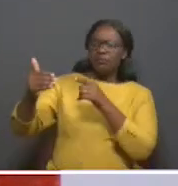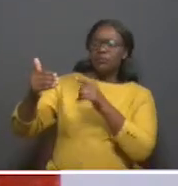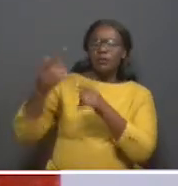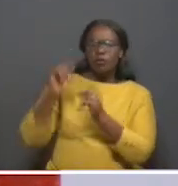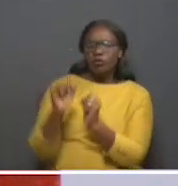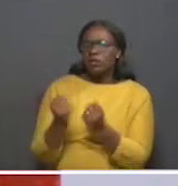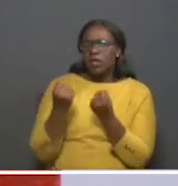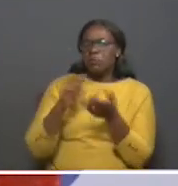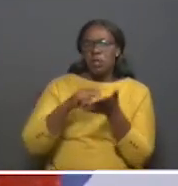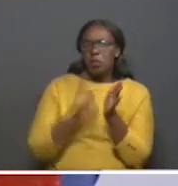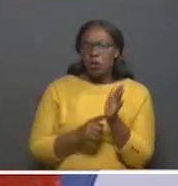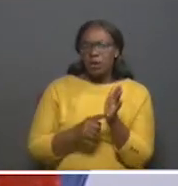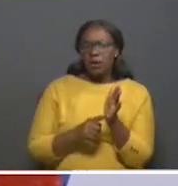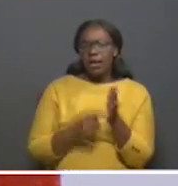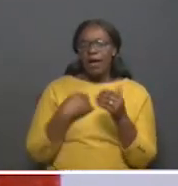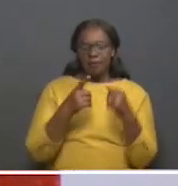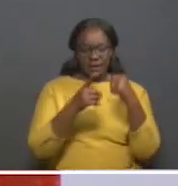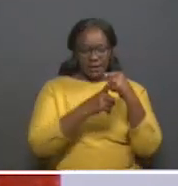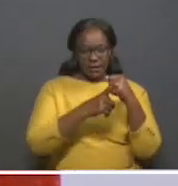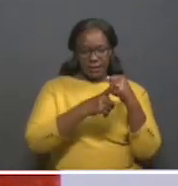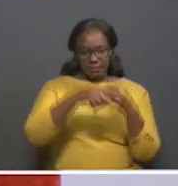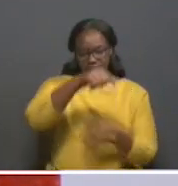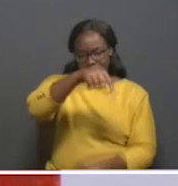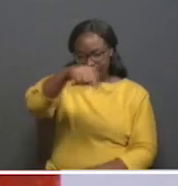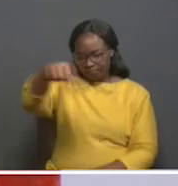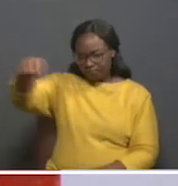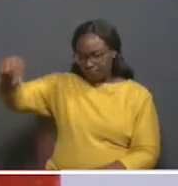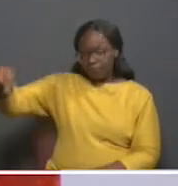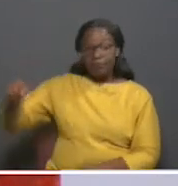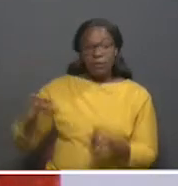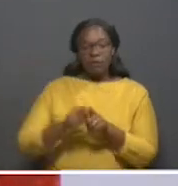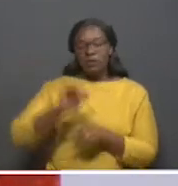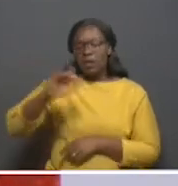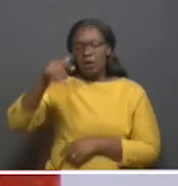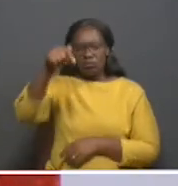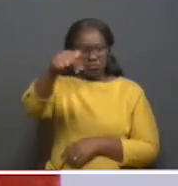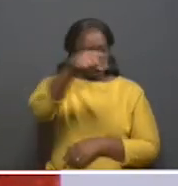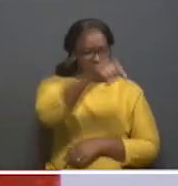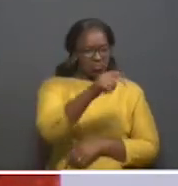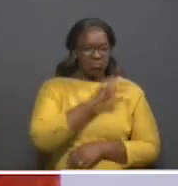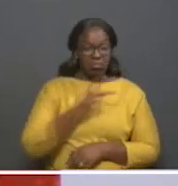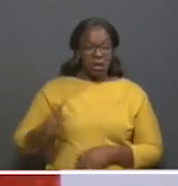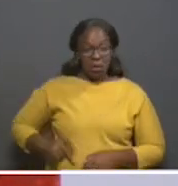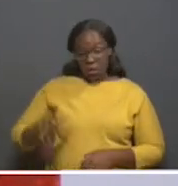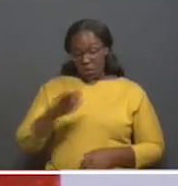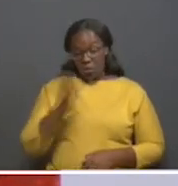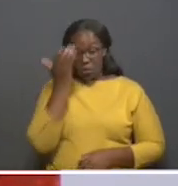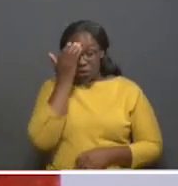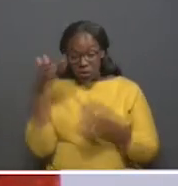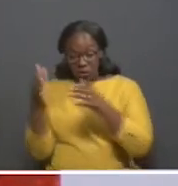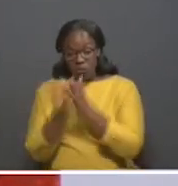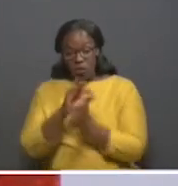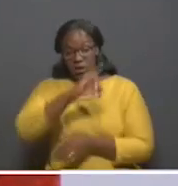refuge were six designated Levitical towns in the kingdom of Israel and in the kingdom of